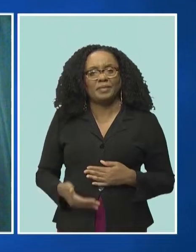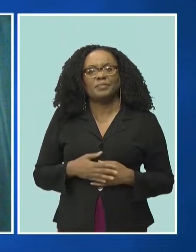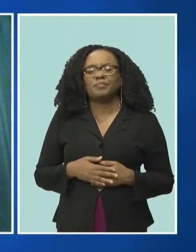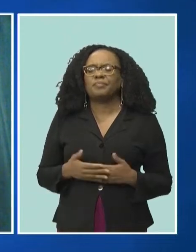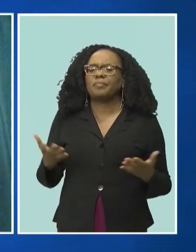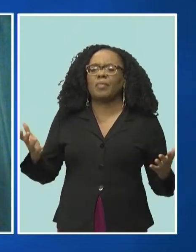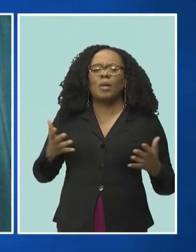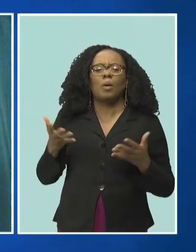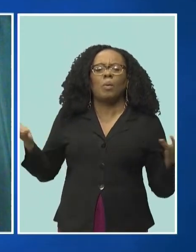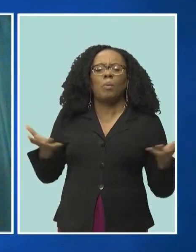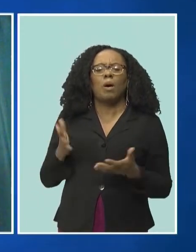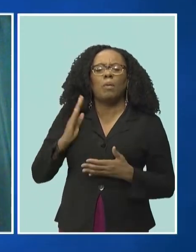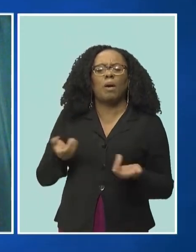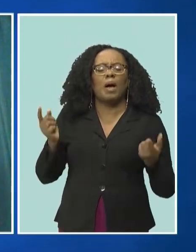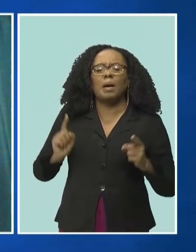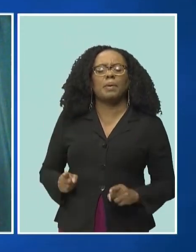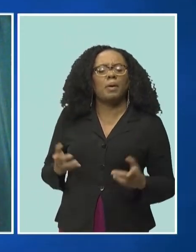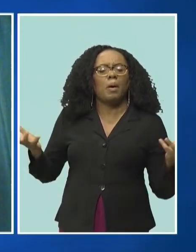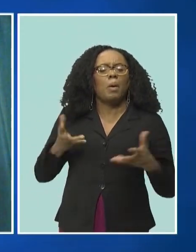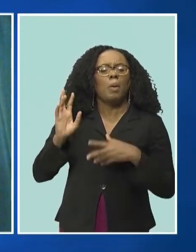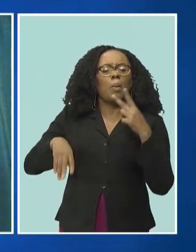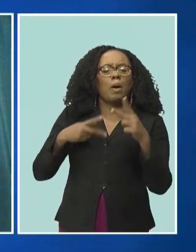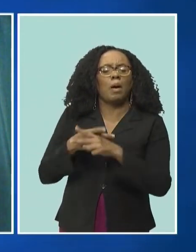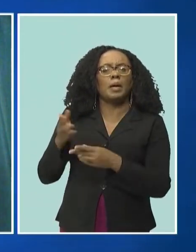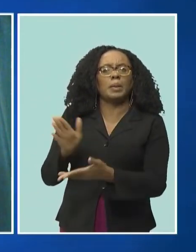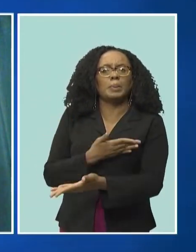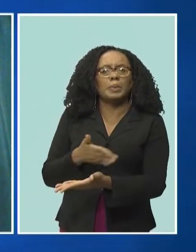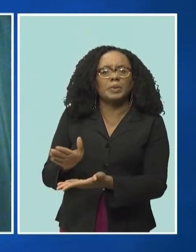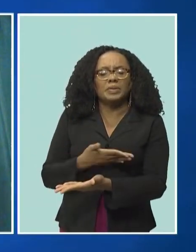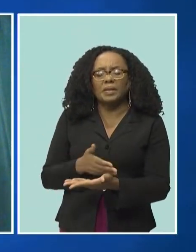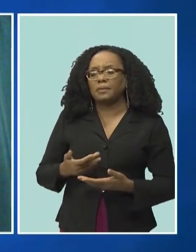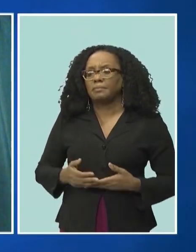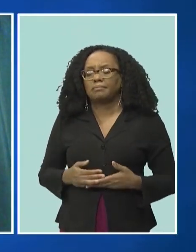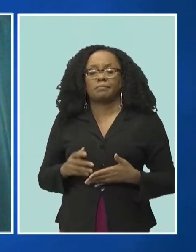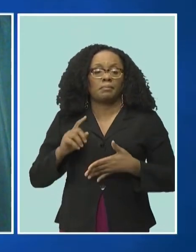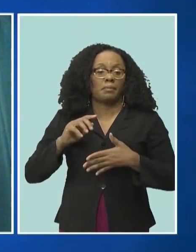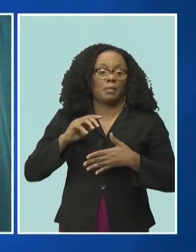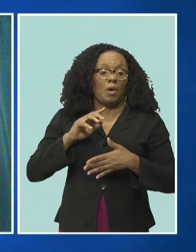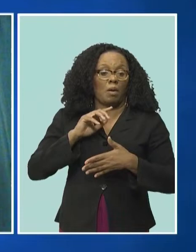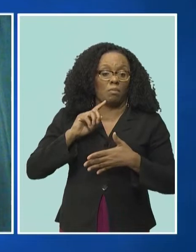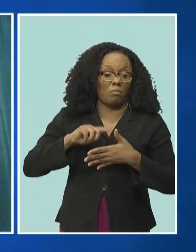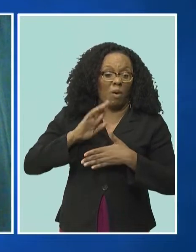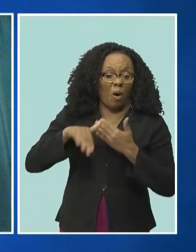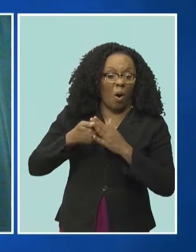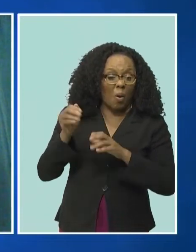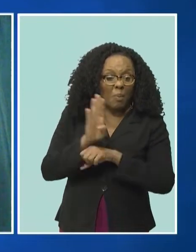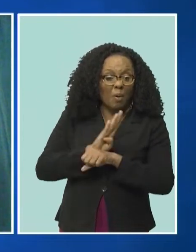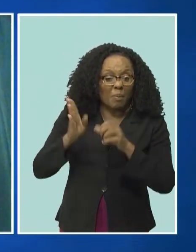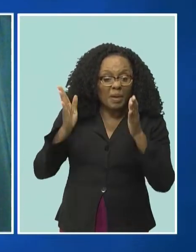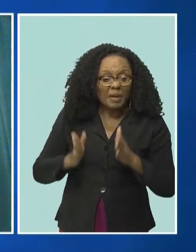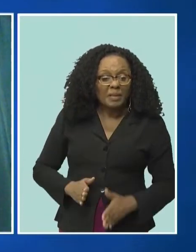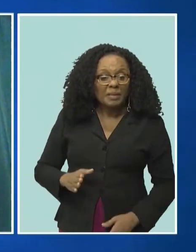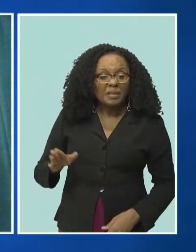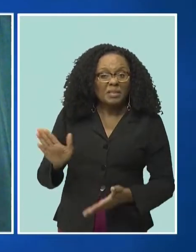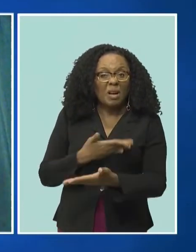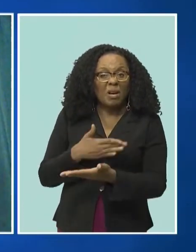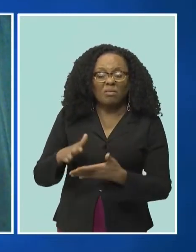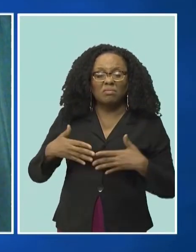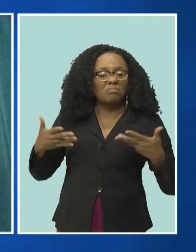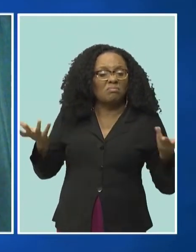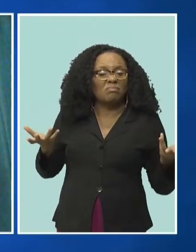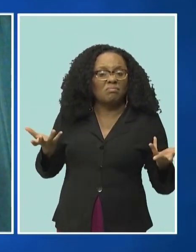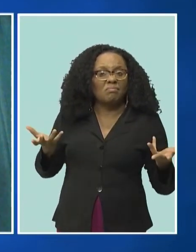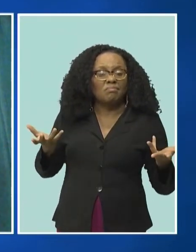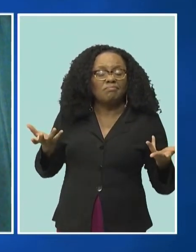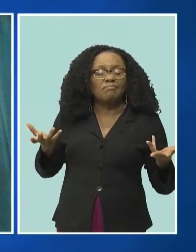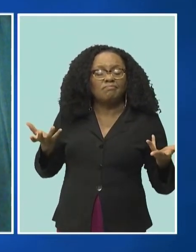this concert? What genres of music are we talking? Is it all Barbadian-based songs? What are we talking about?